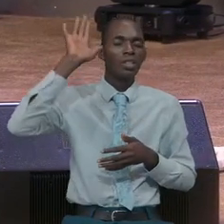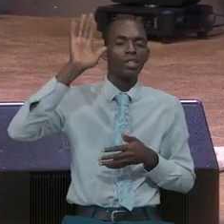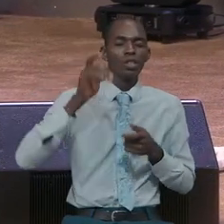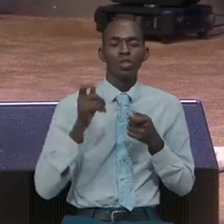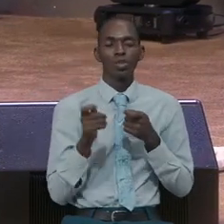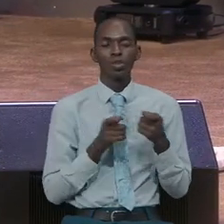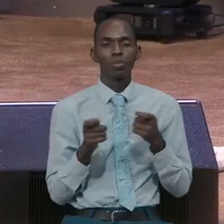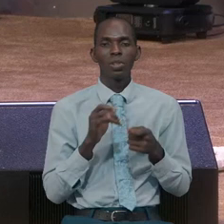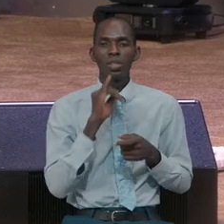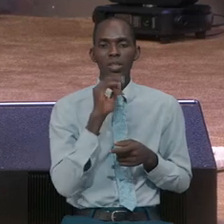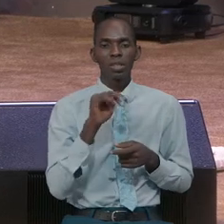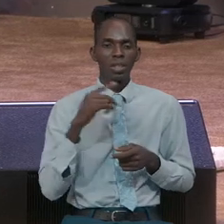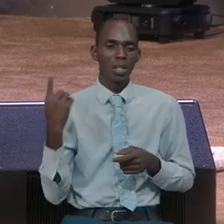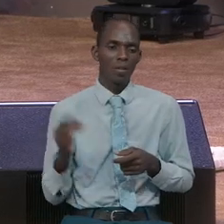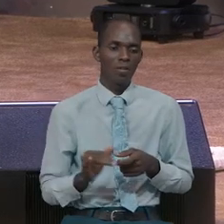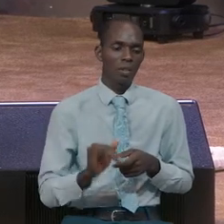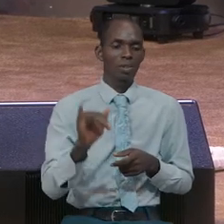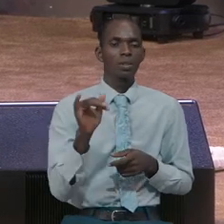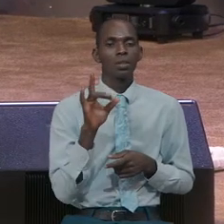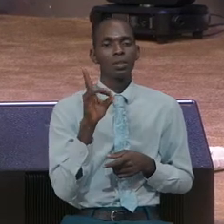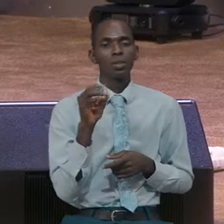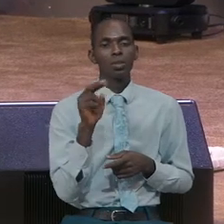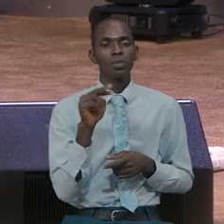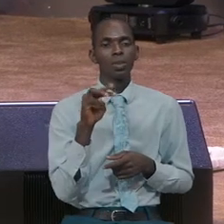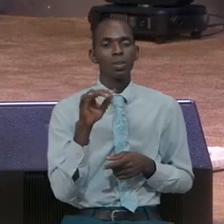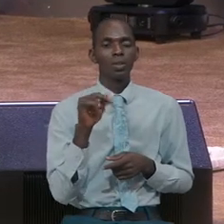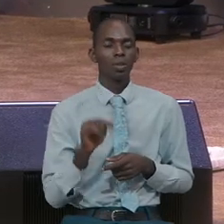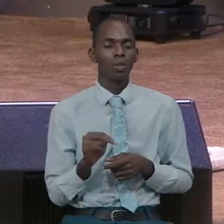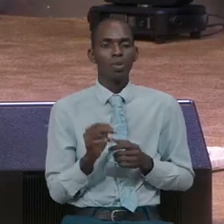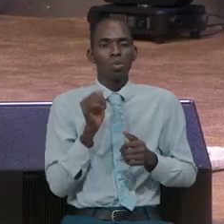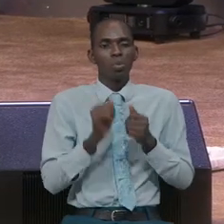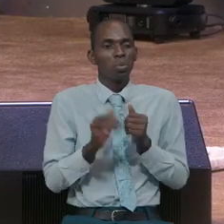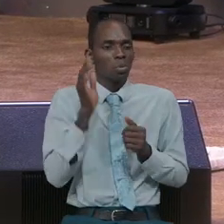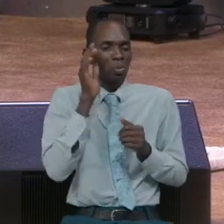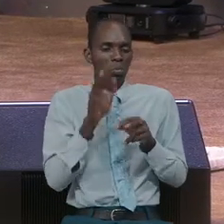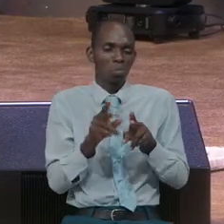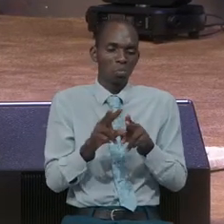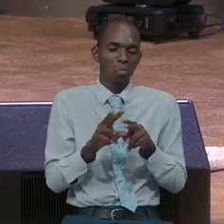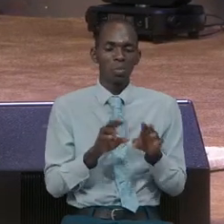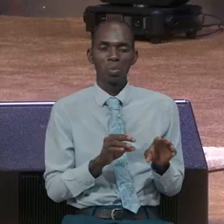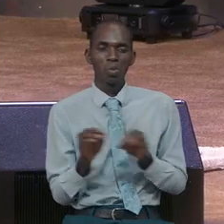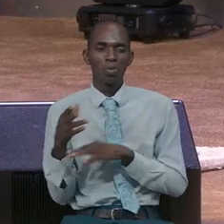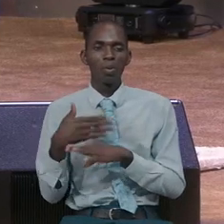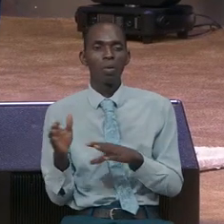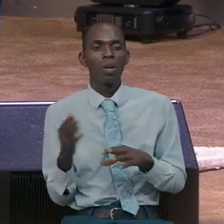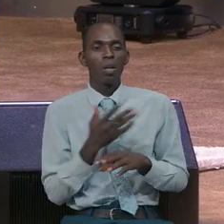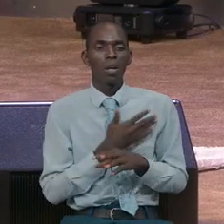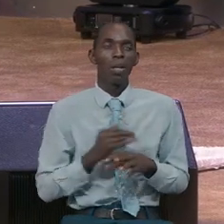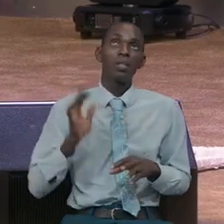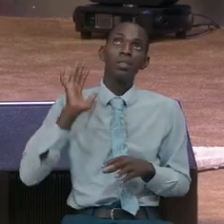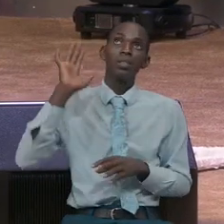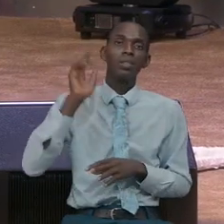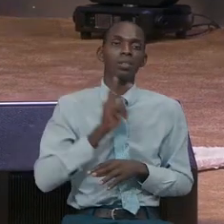an everlasting dominion which shall not pass away, and his kingdom that which